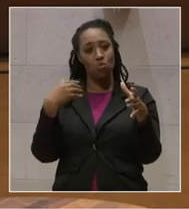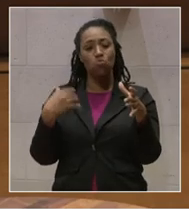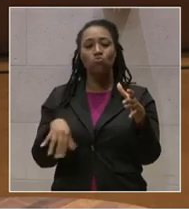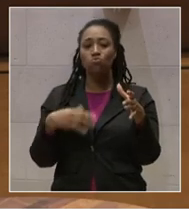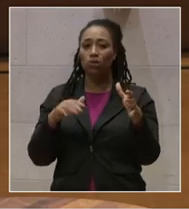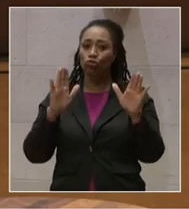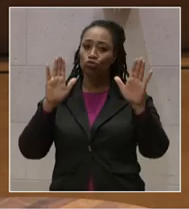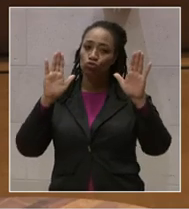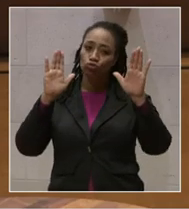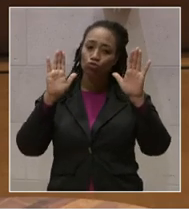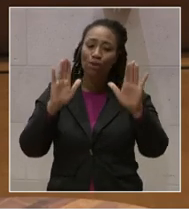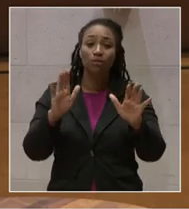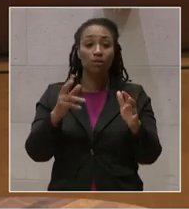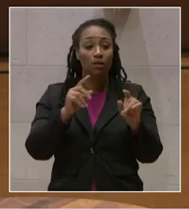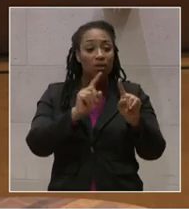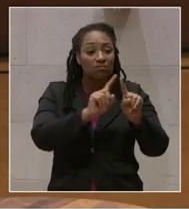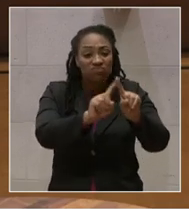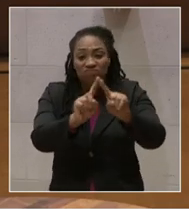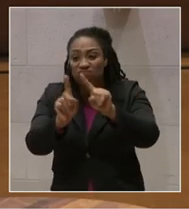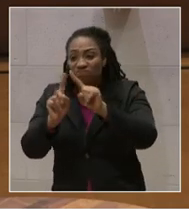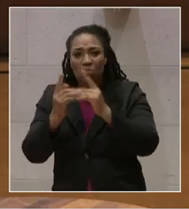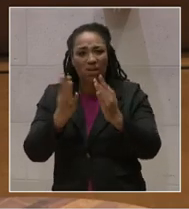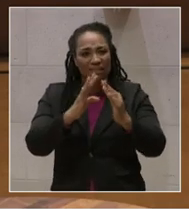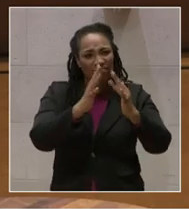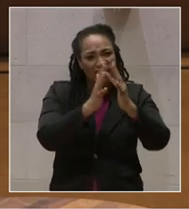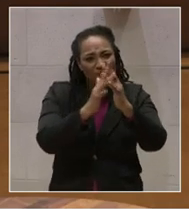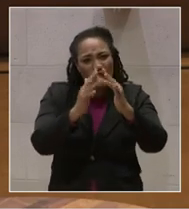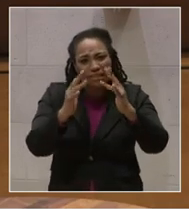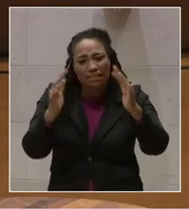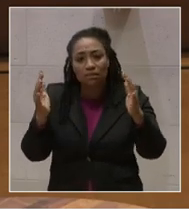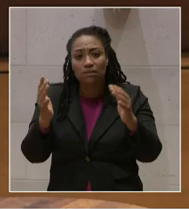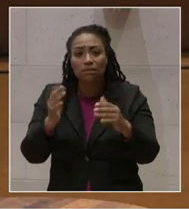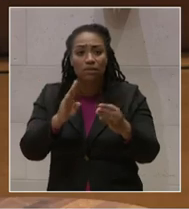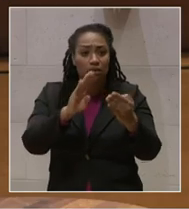growth industries such as tech that continue to